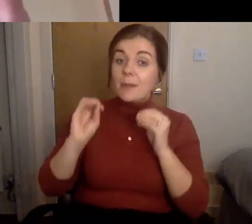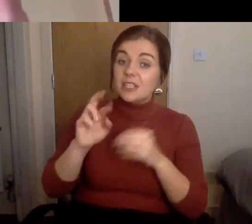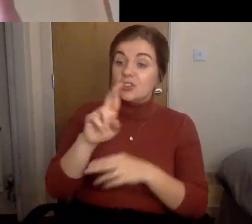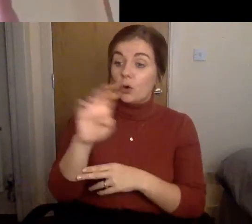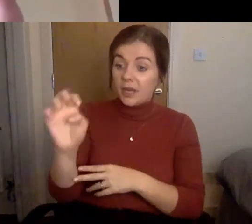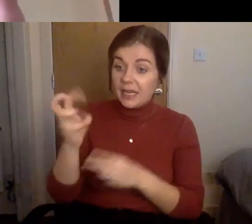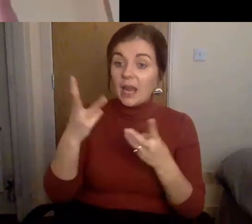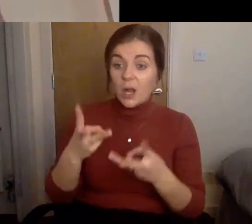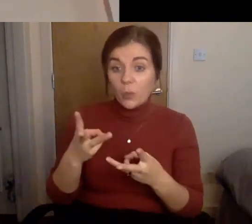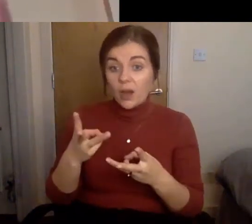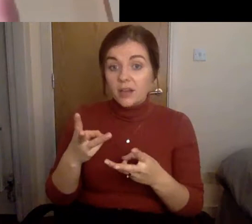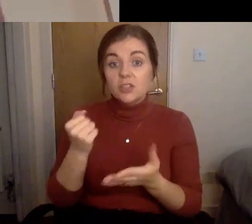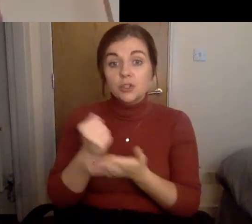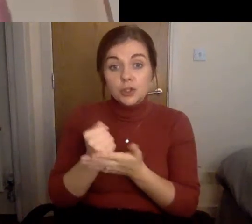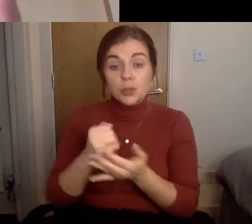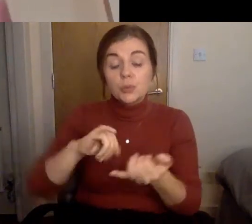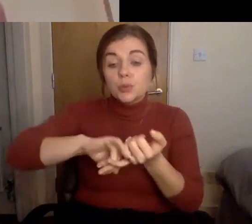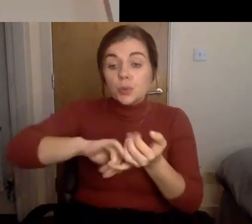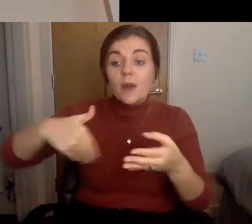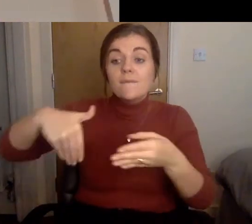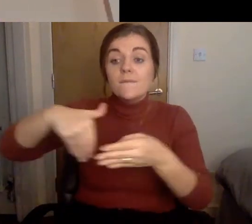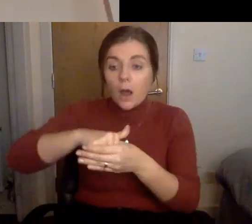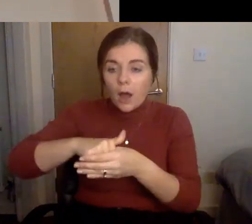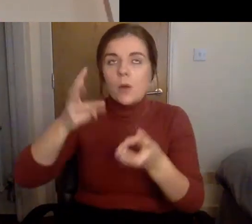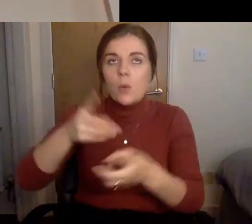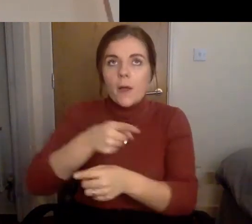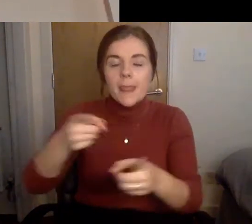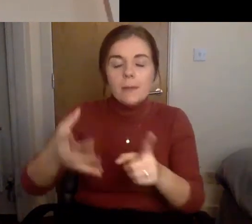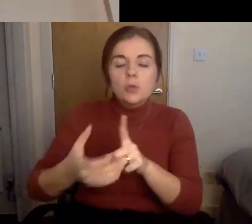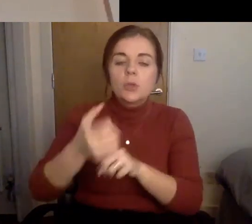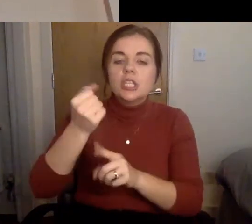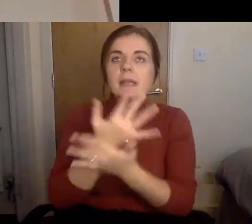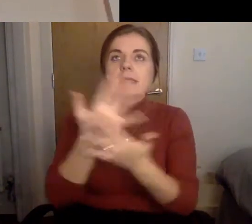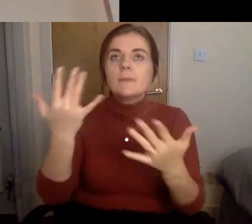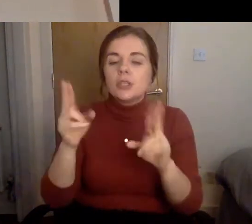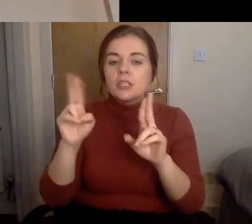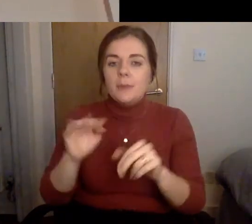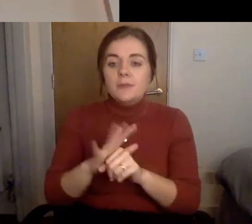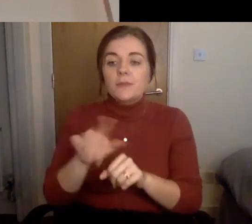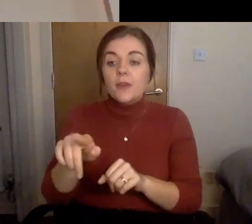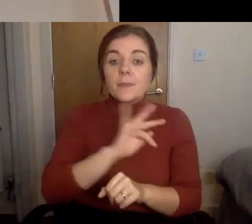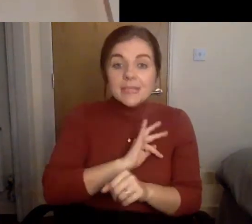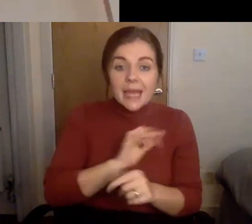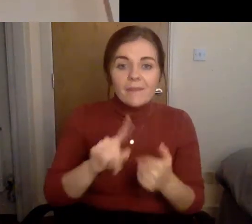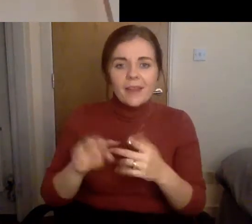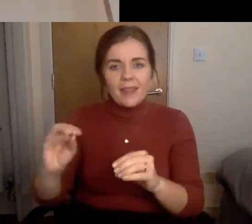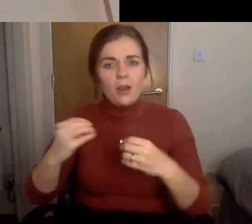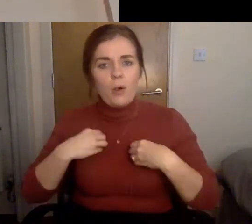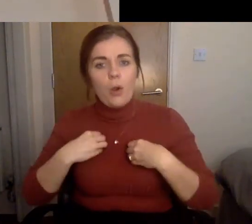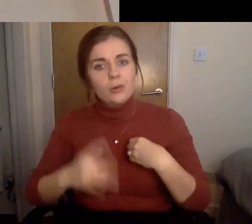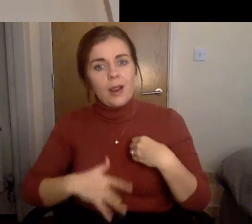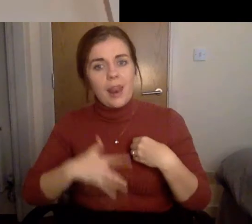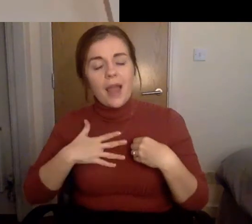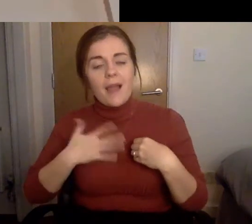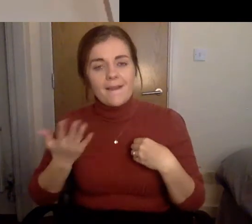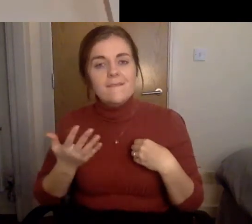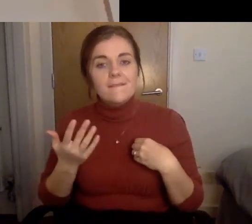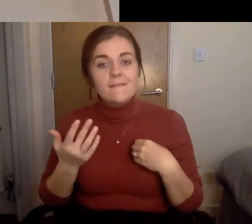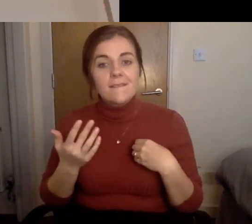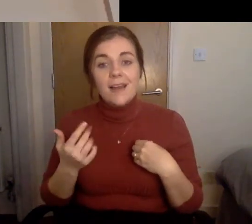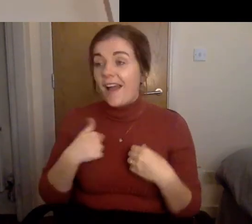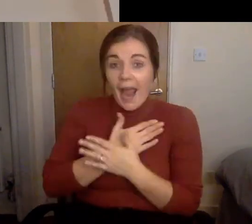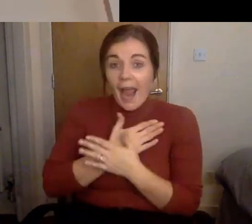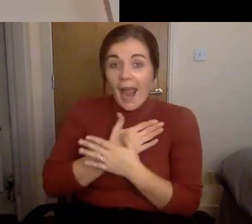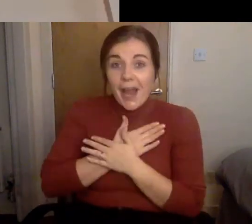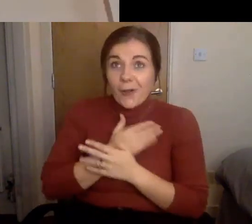going to participate in this to get as much out of it as they can. That's it. For themselves in their own lives. And I think, I'd love